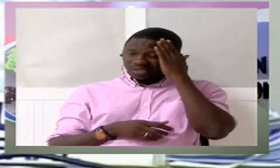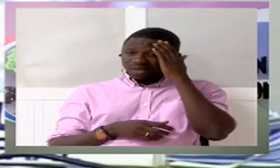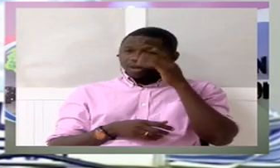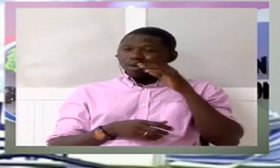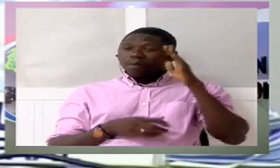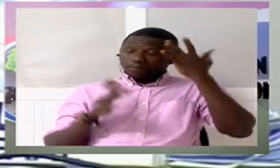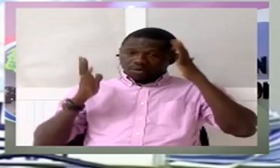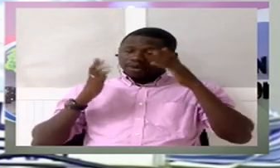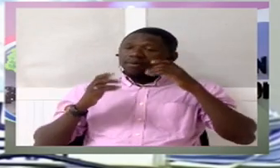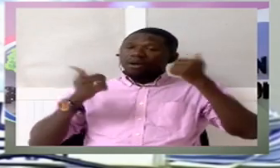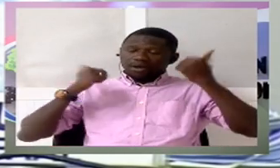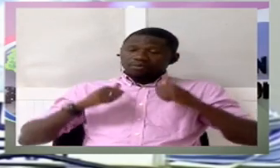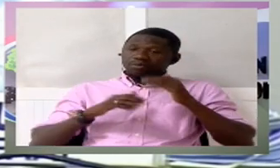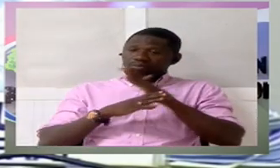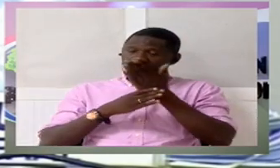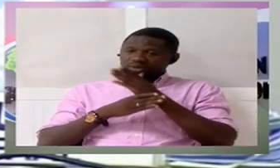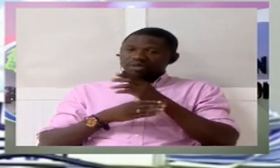and Baba?